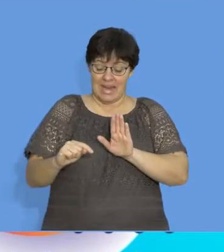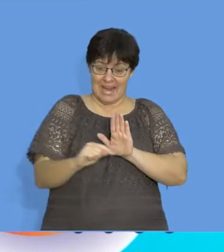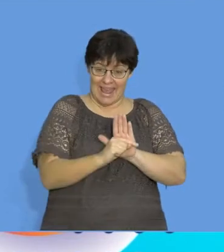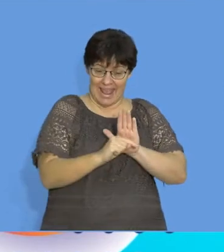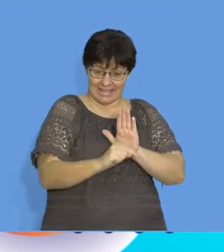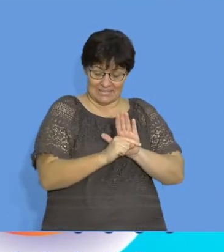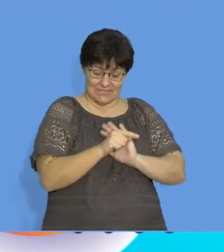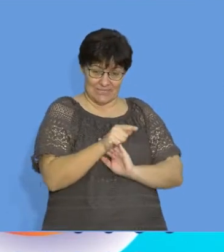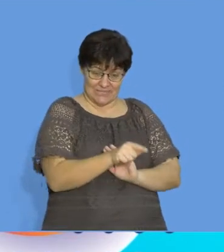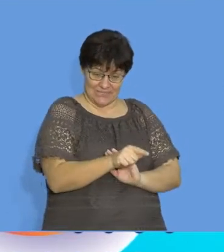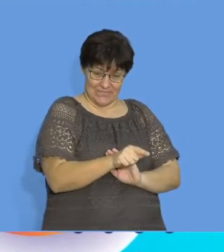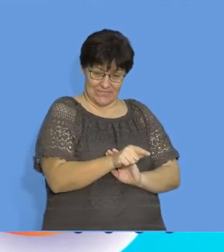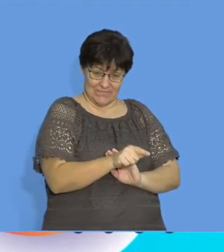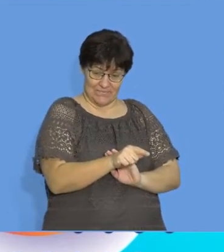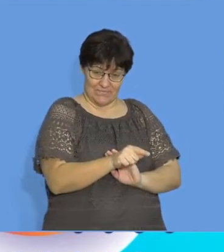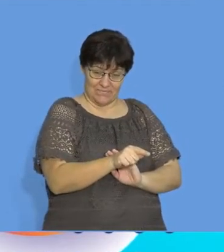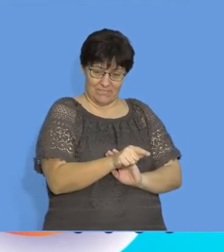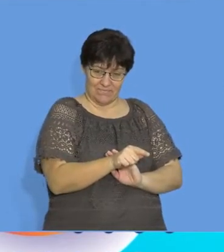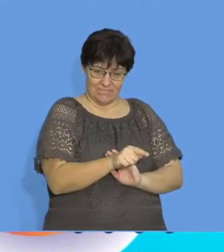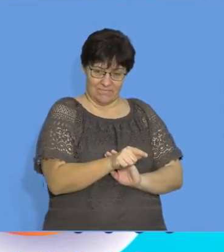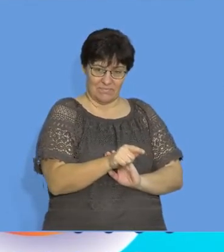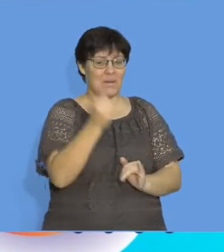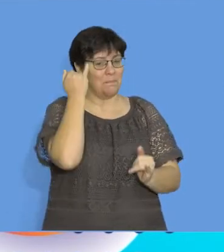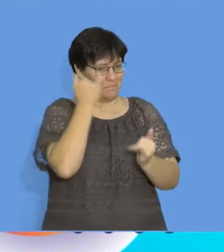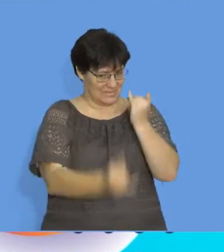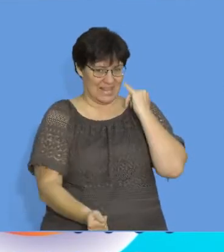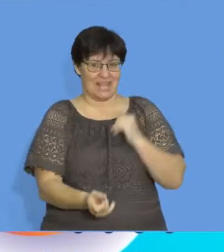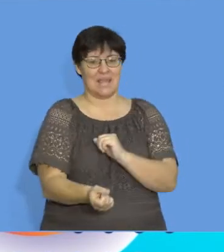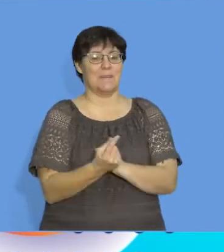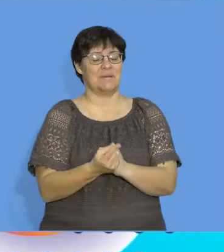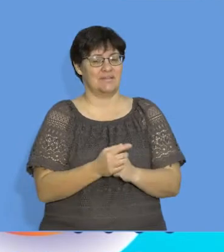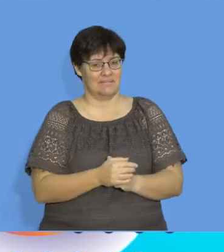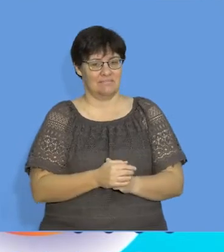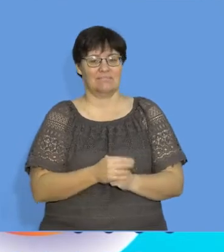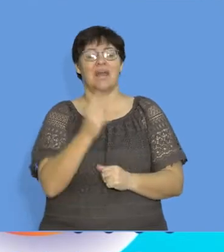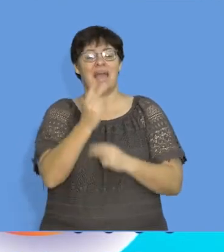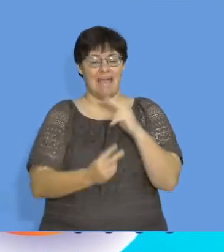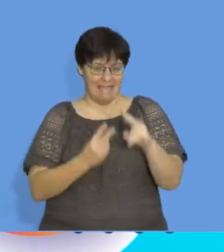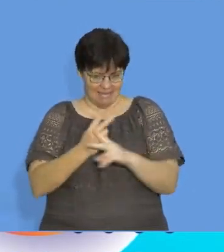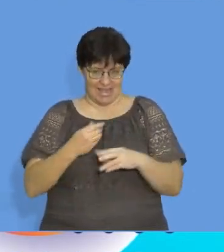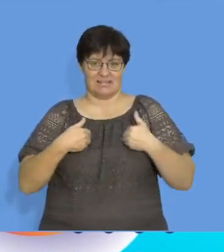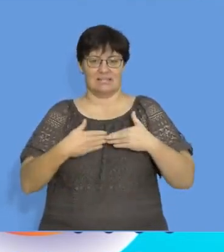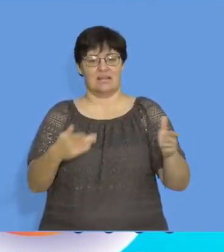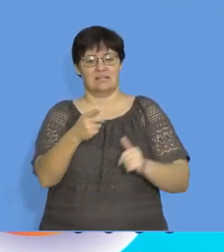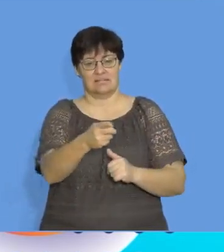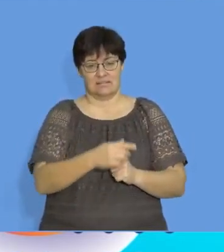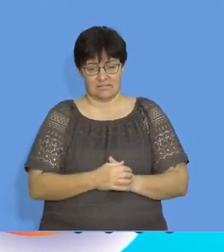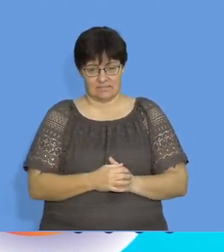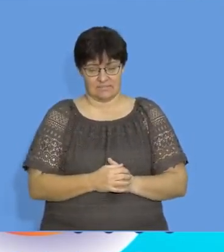negative answer, you've made a mistake. Start again, okay?